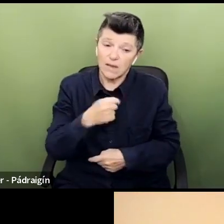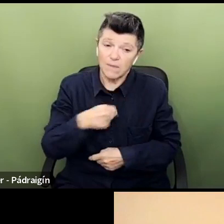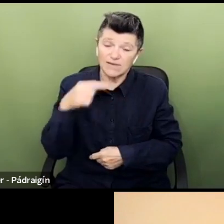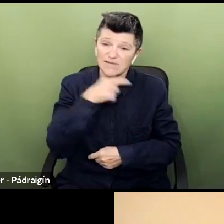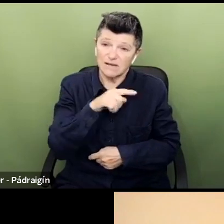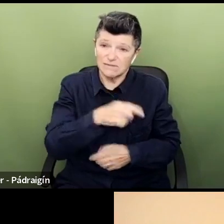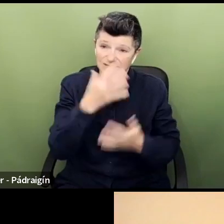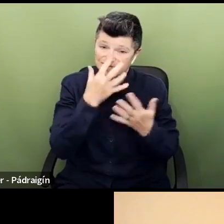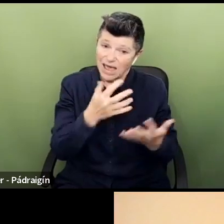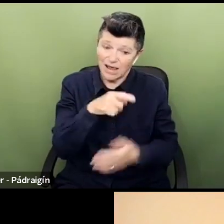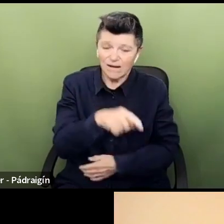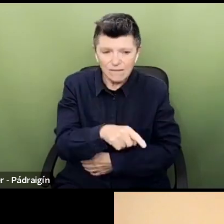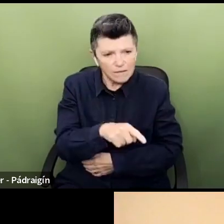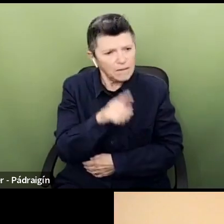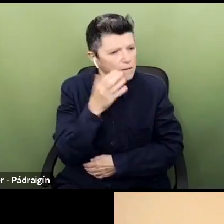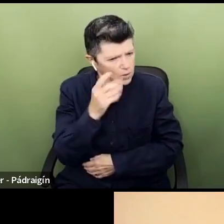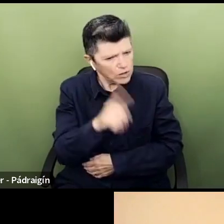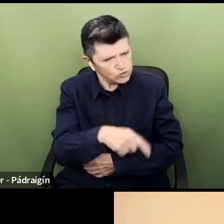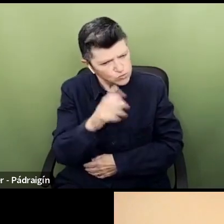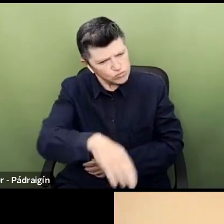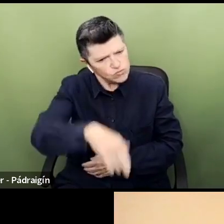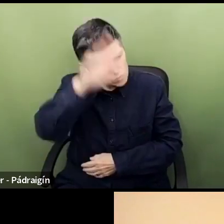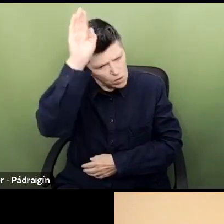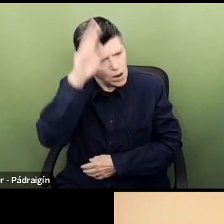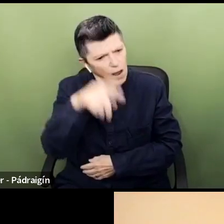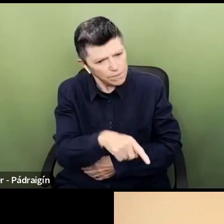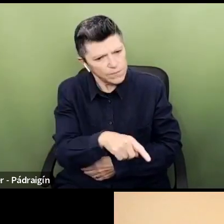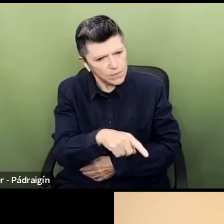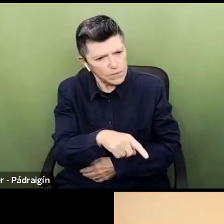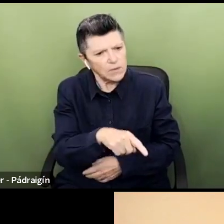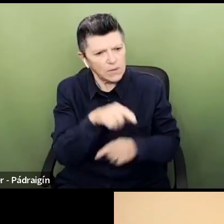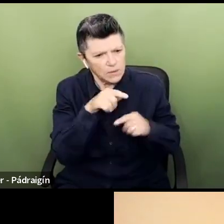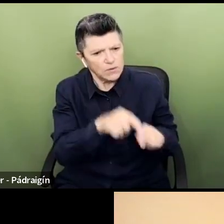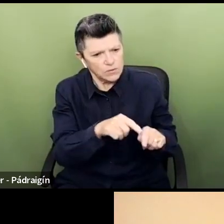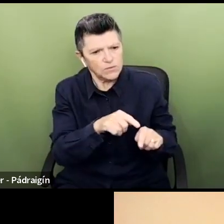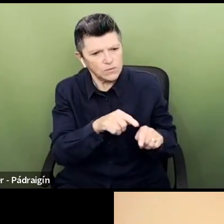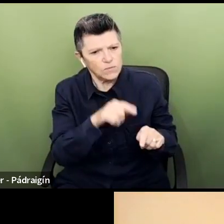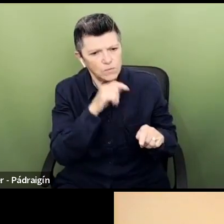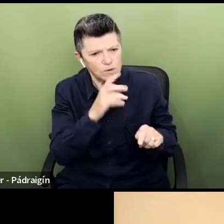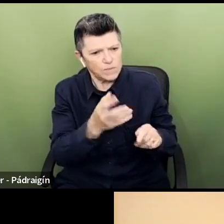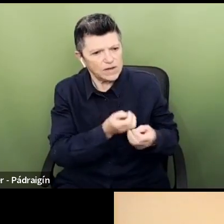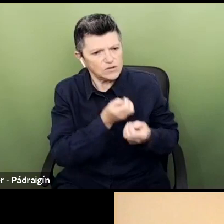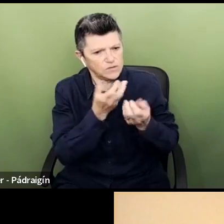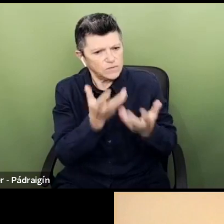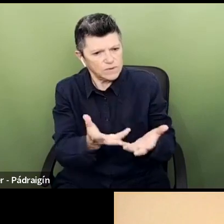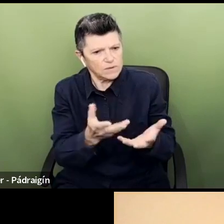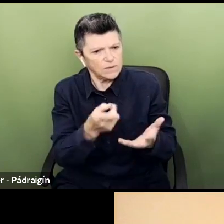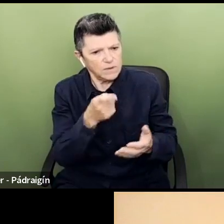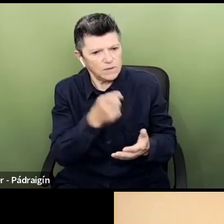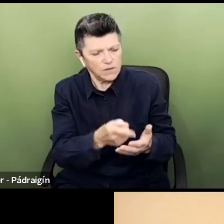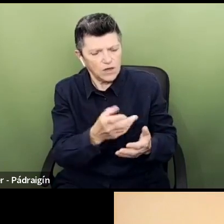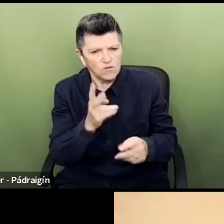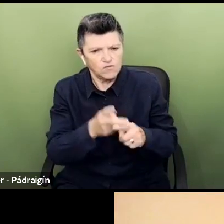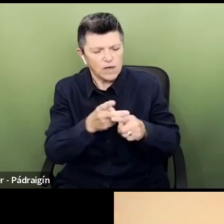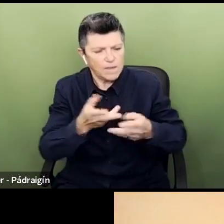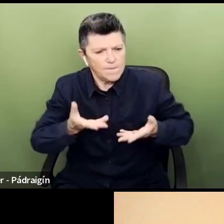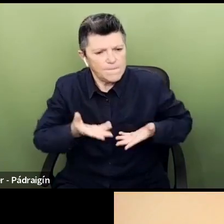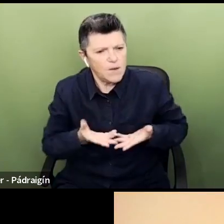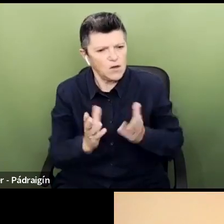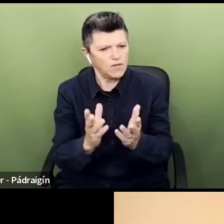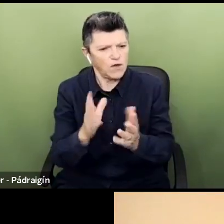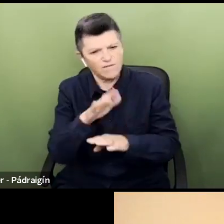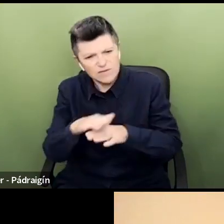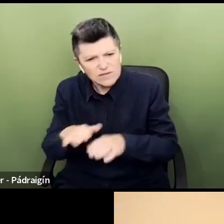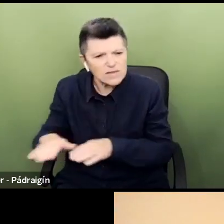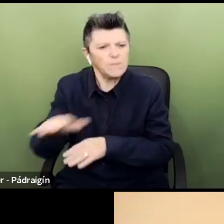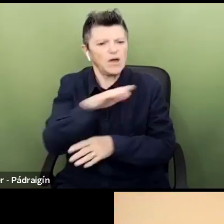years old, that when you grow up, you will be living in it, you will be contributing to the rebirth of democratic Russia,